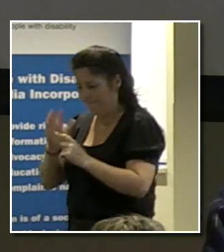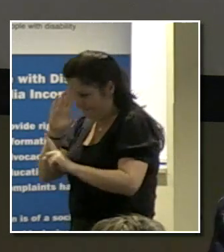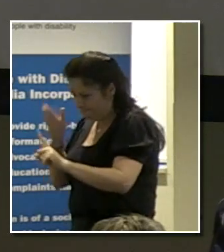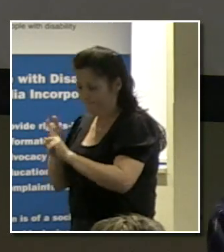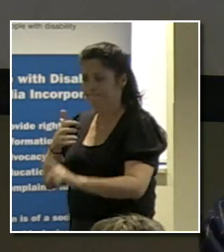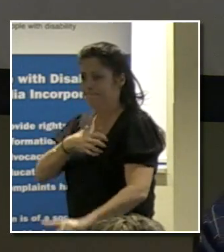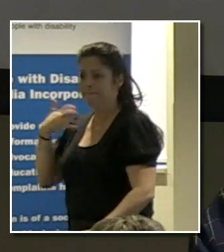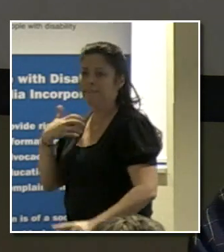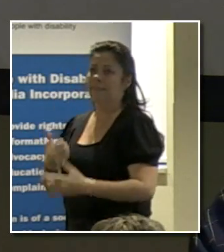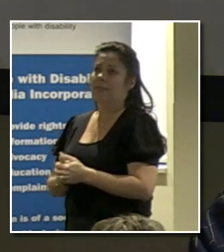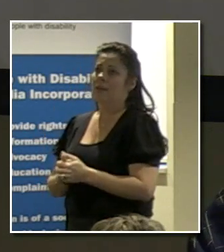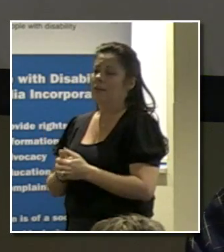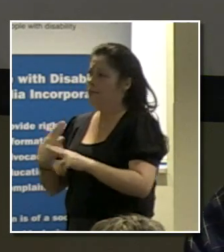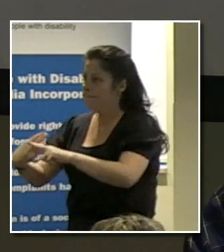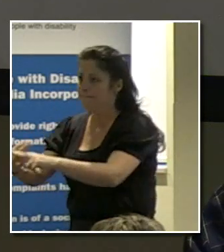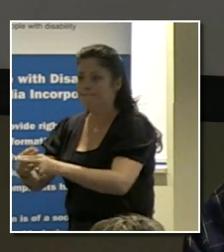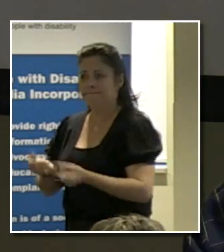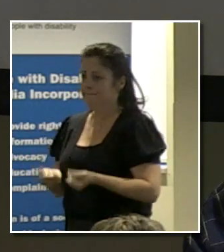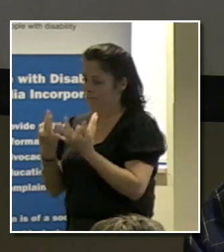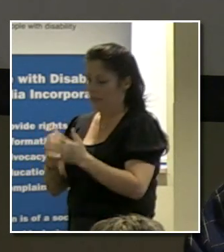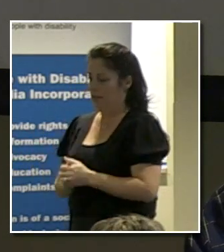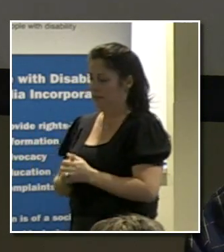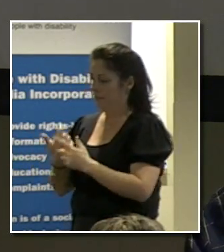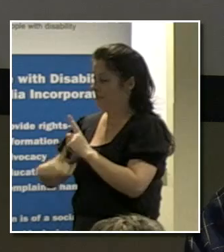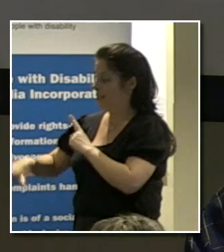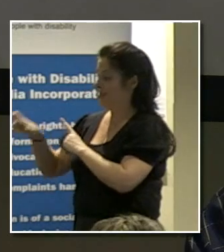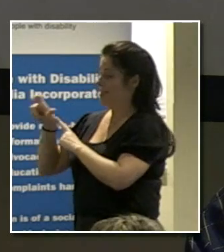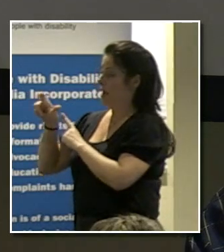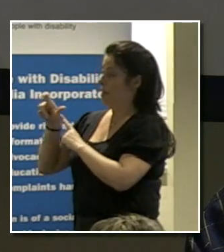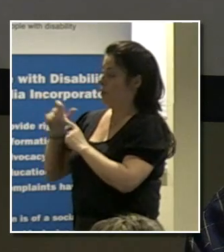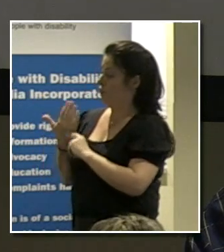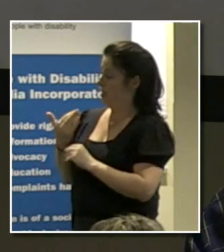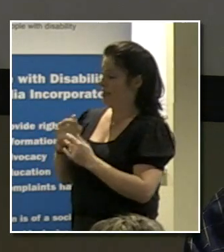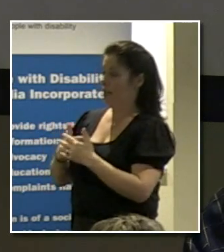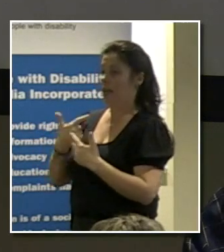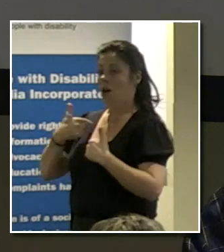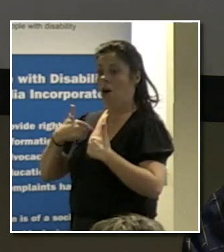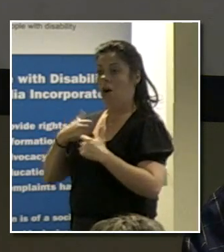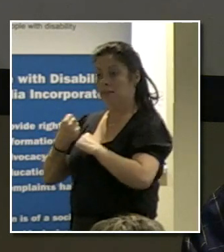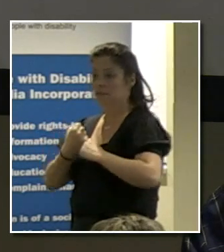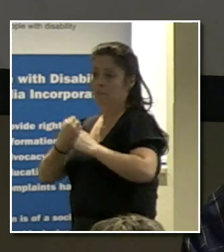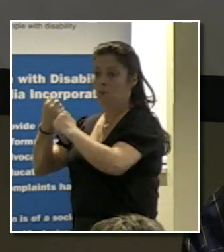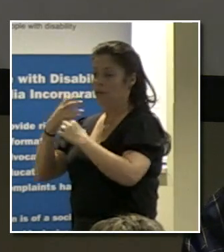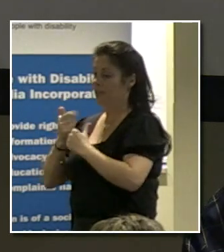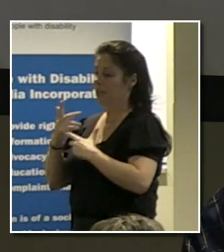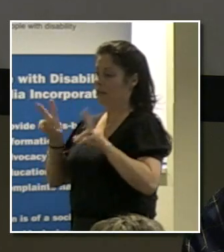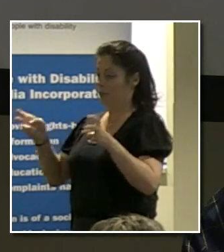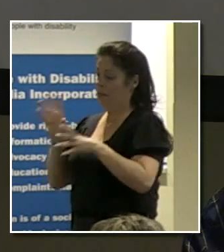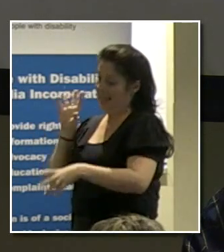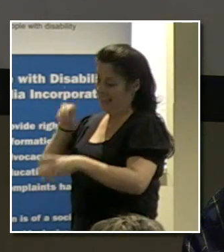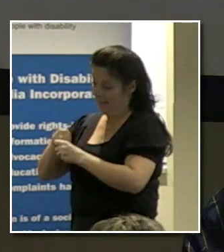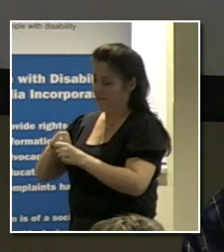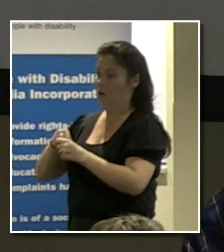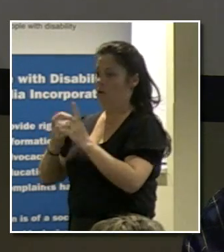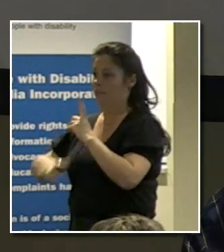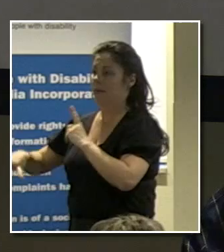In Canberra recently, I supported Involve Canberra, which is the ACT government's commitment under the NDIS. The approach